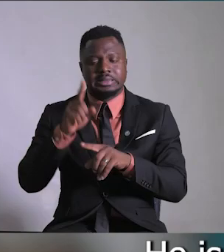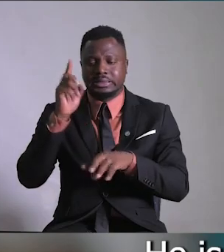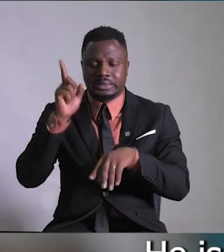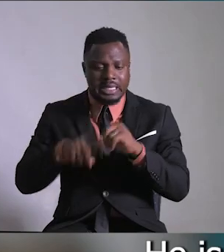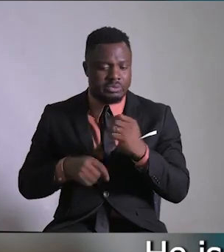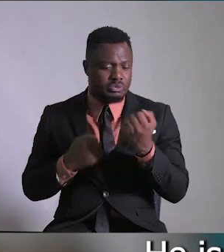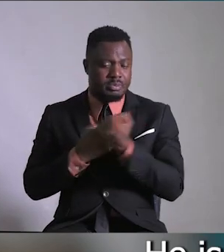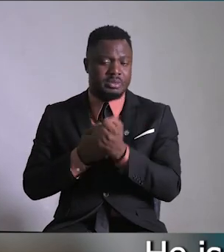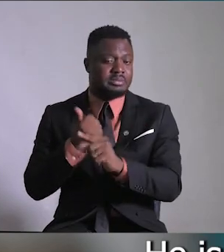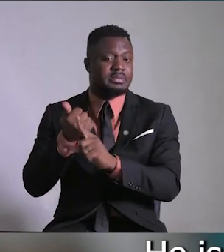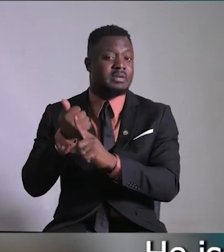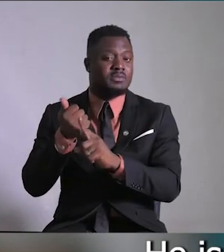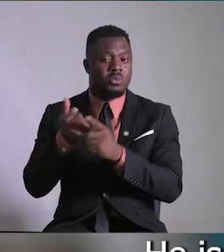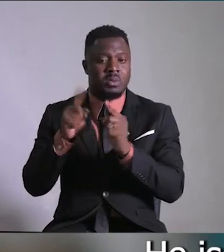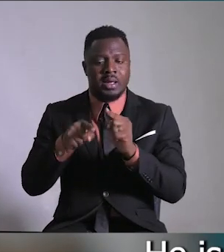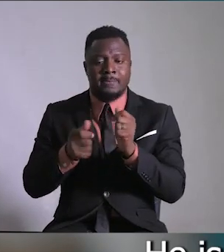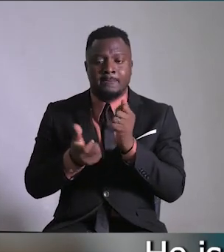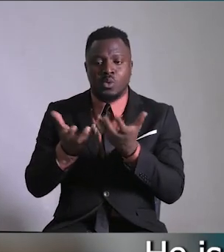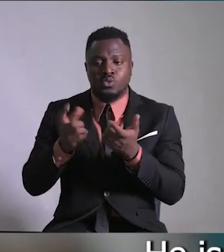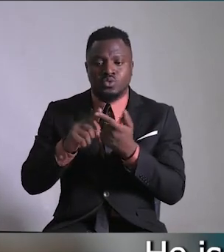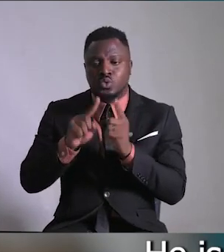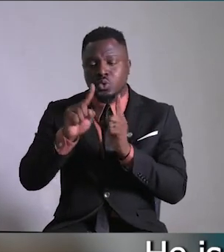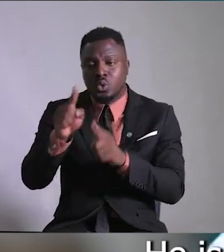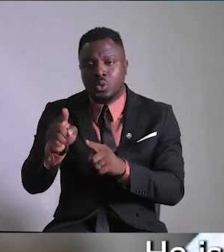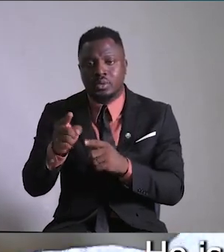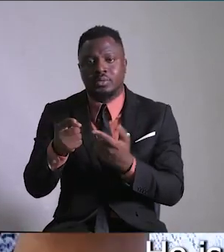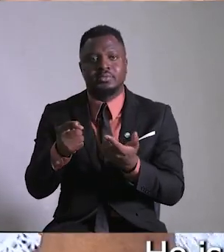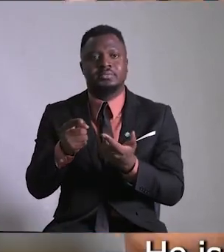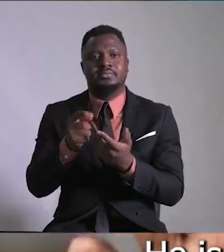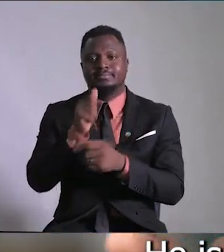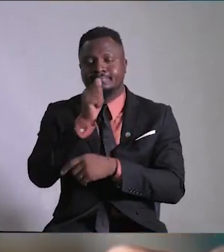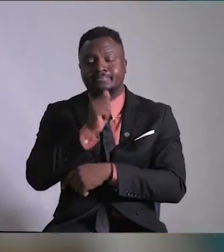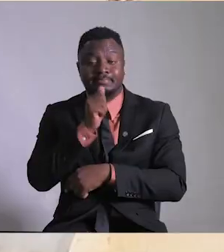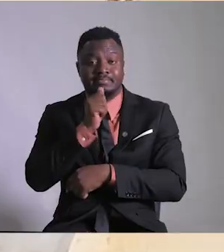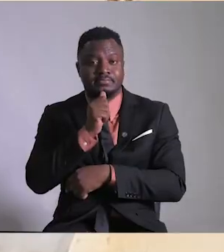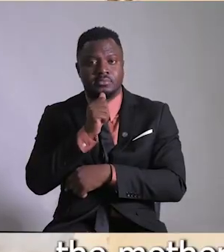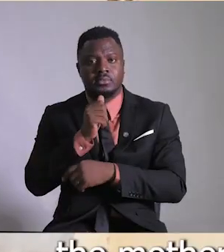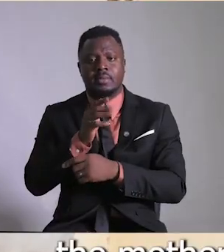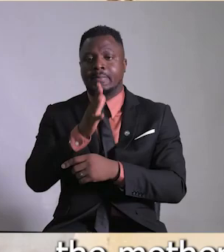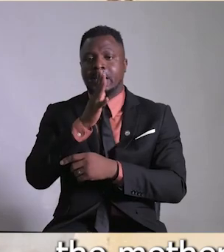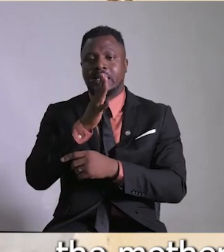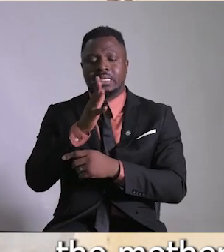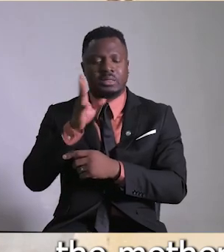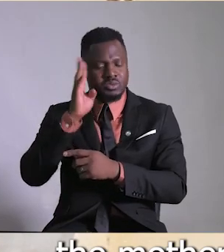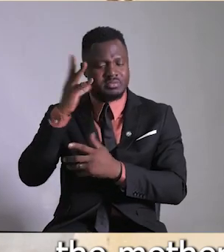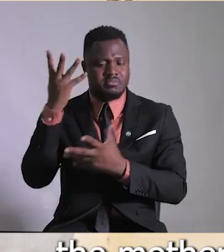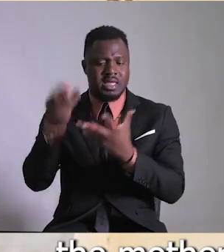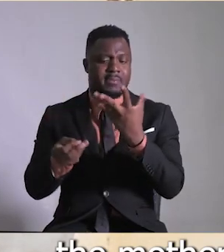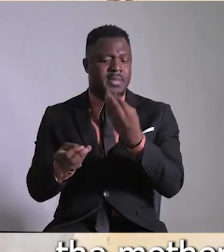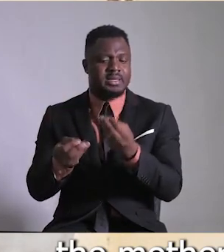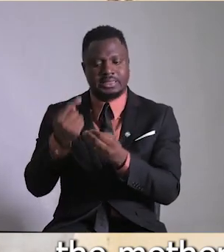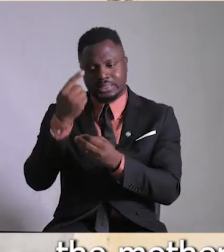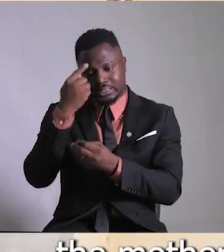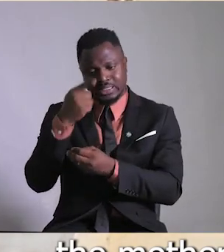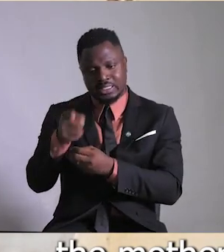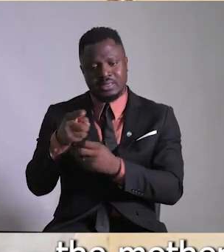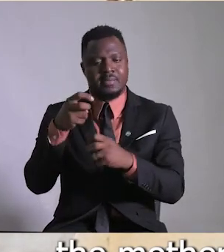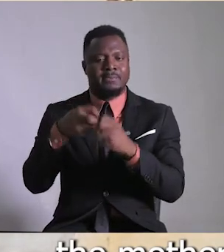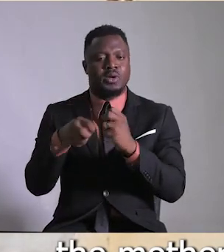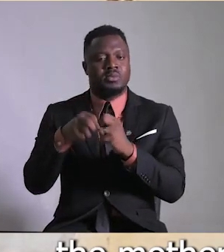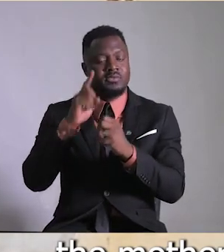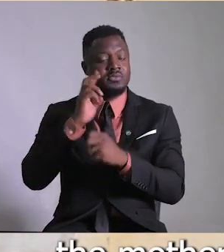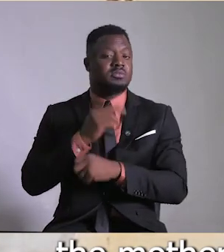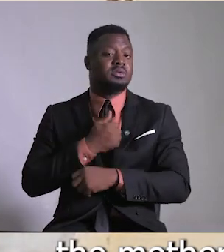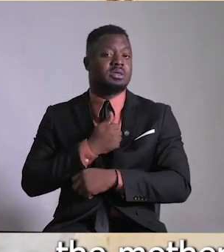He could hardly support himself when he wants to attend to nature school. The mother will beat him, thinking it's